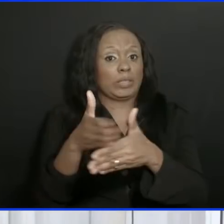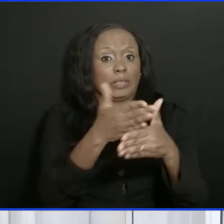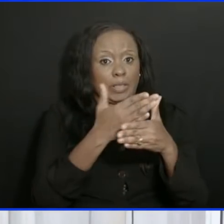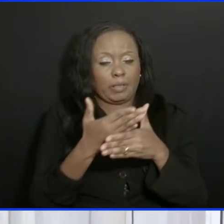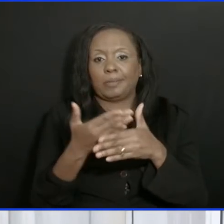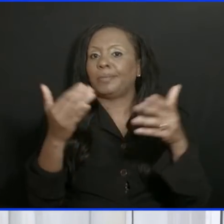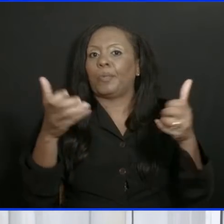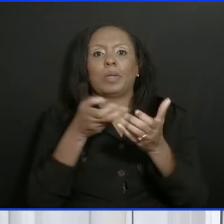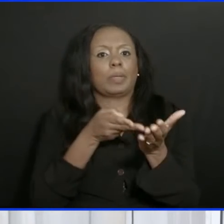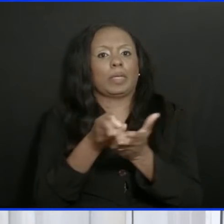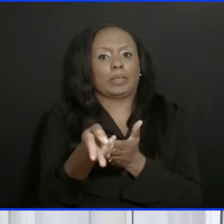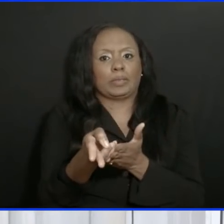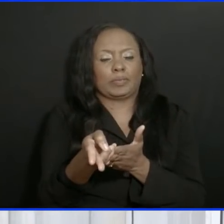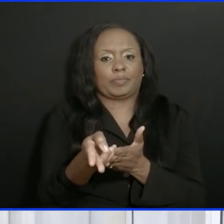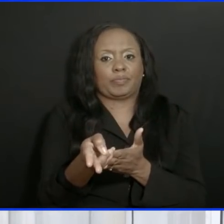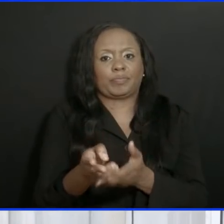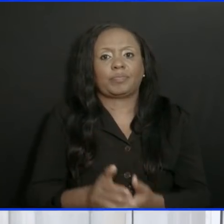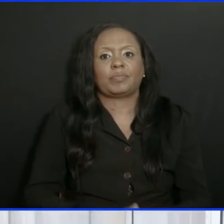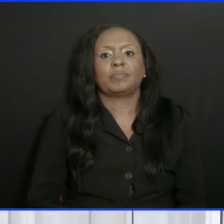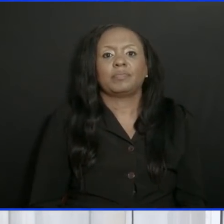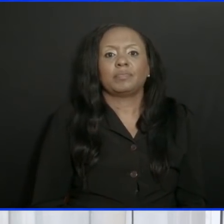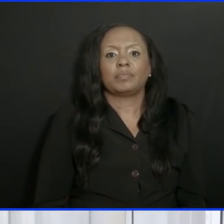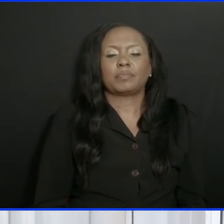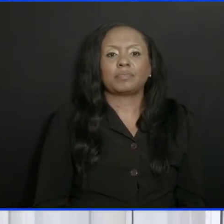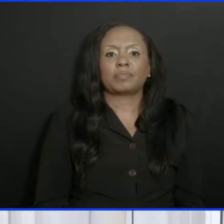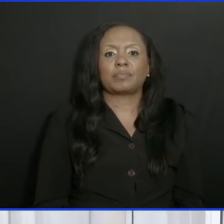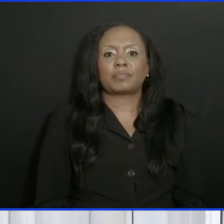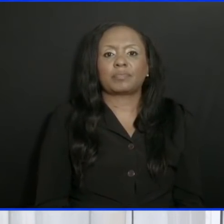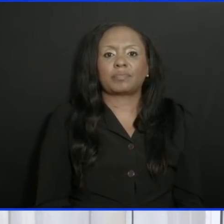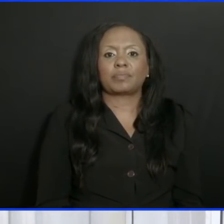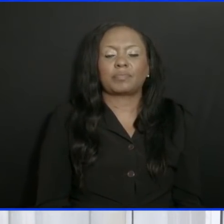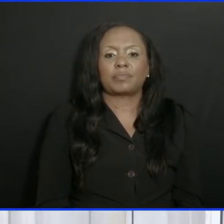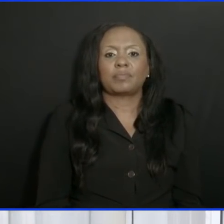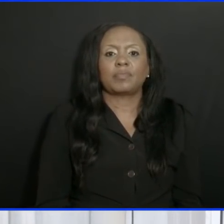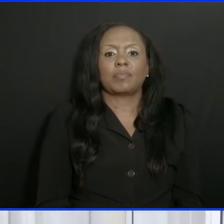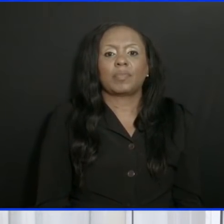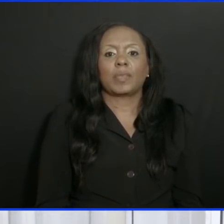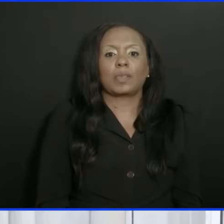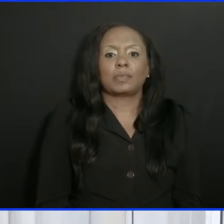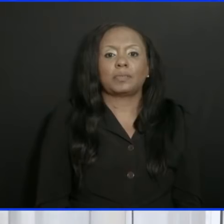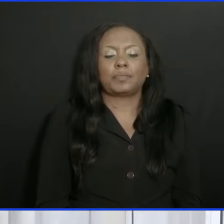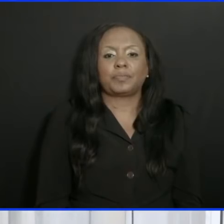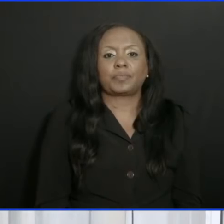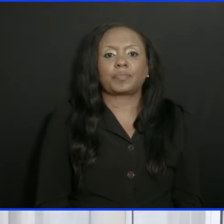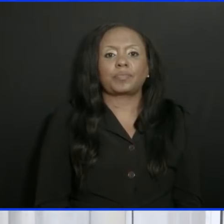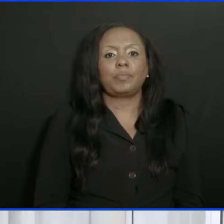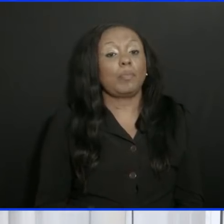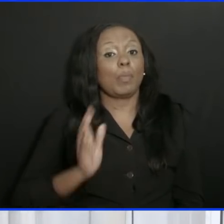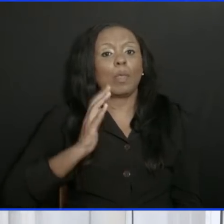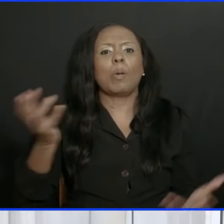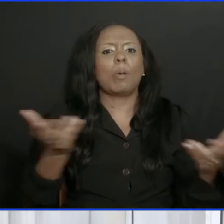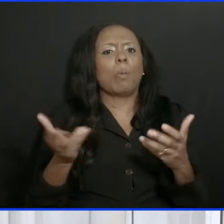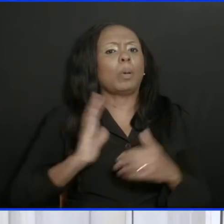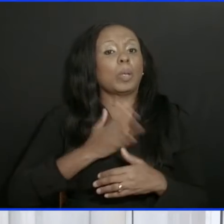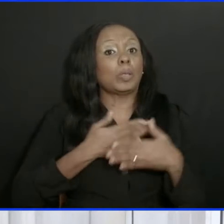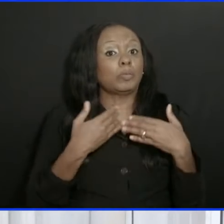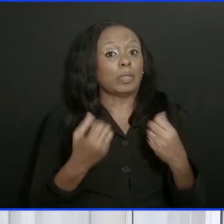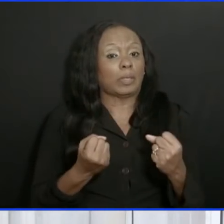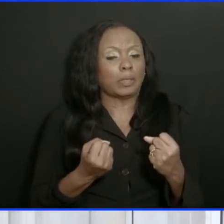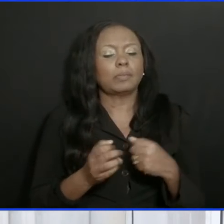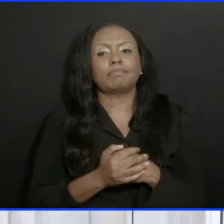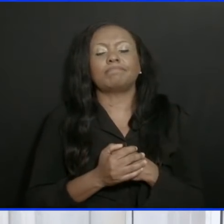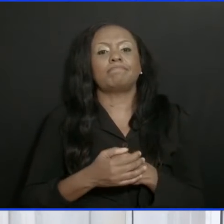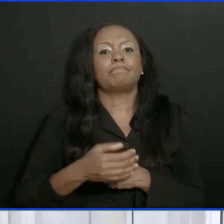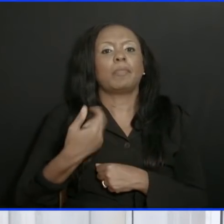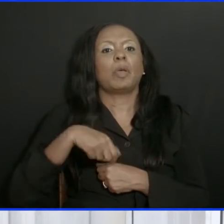planning for. Our strength in this pandemic has been our ability to plan. Our strength in this pandemic has been